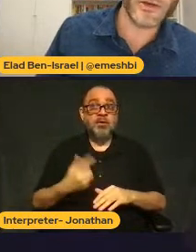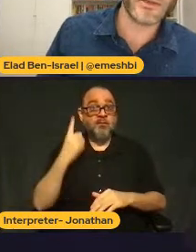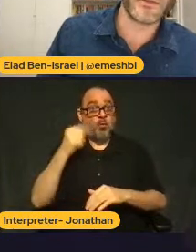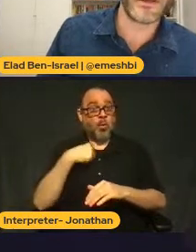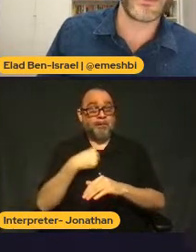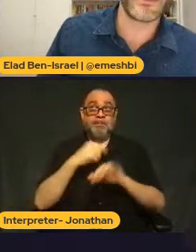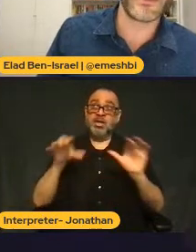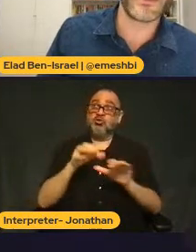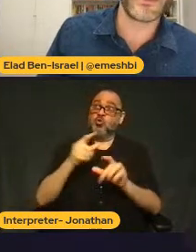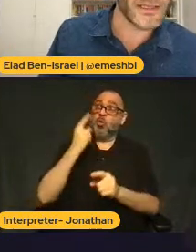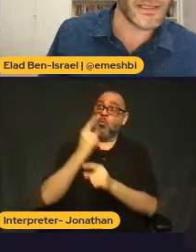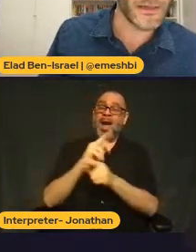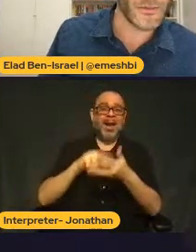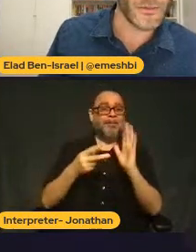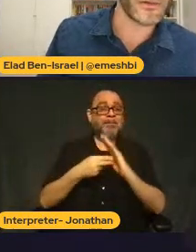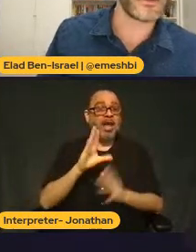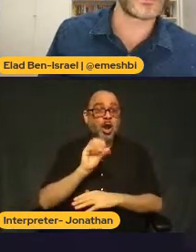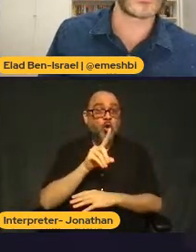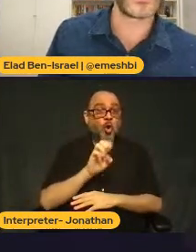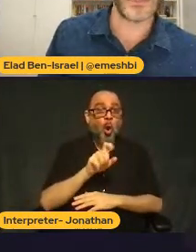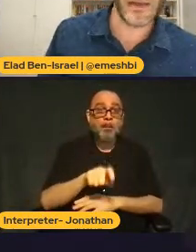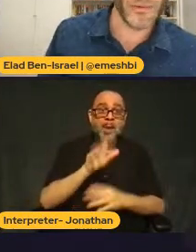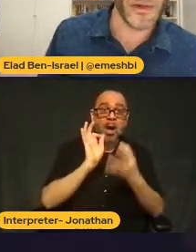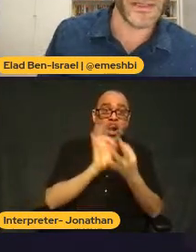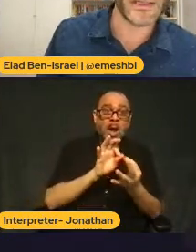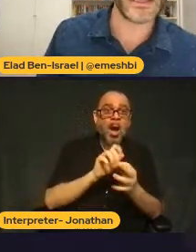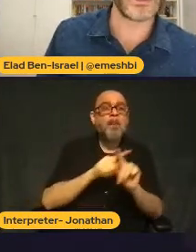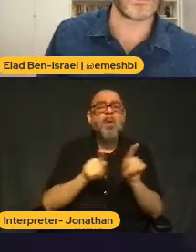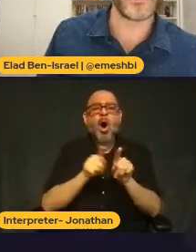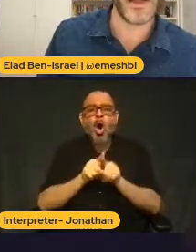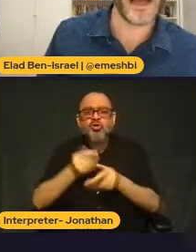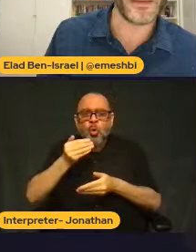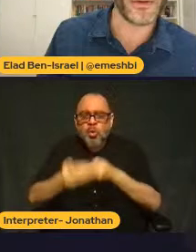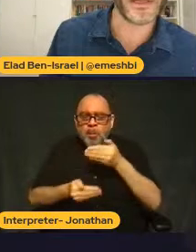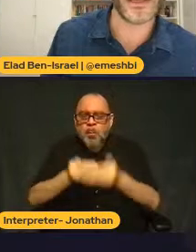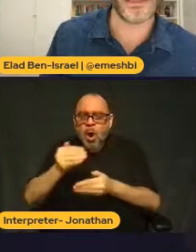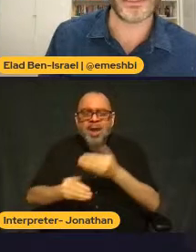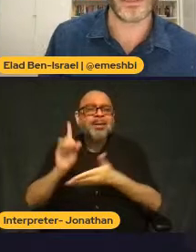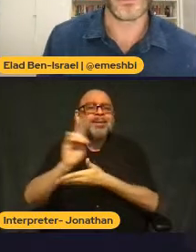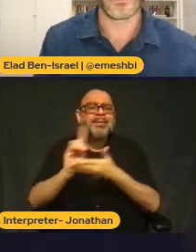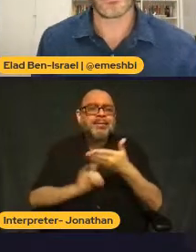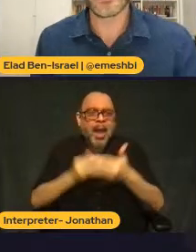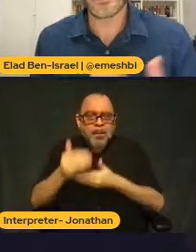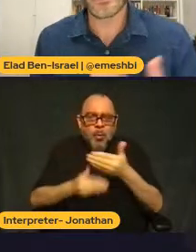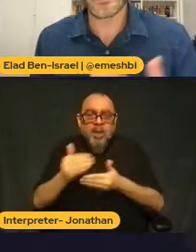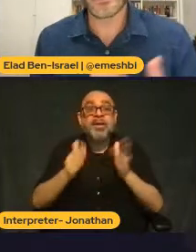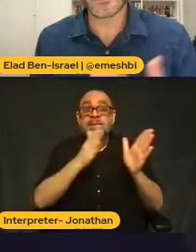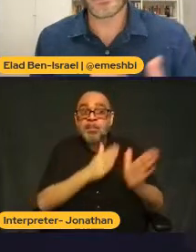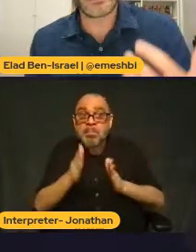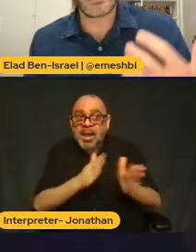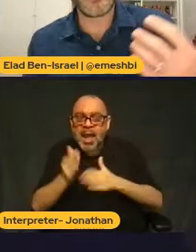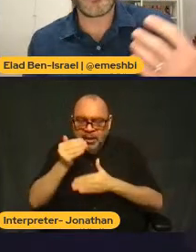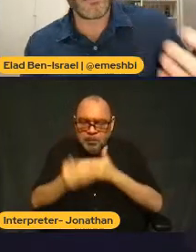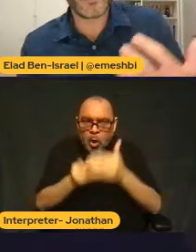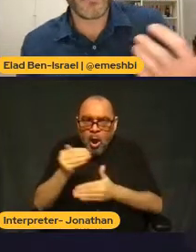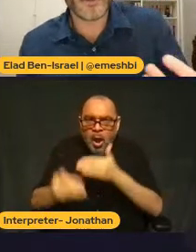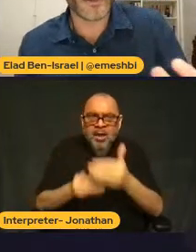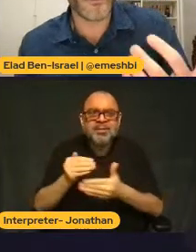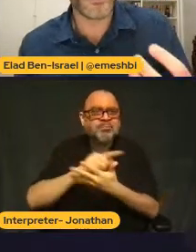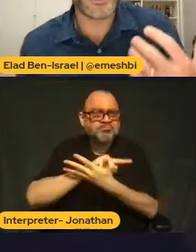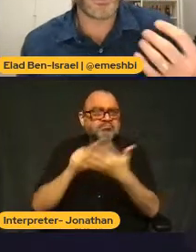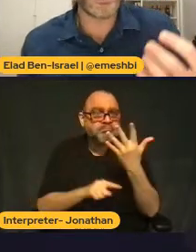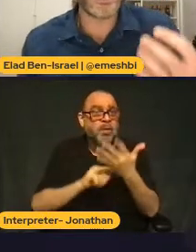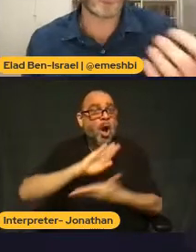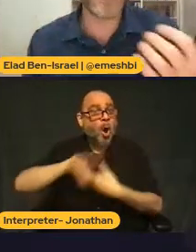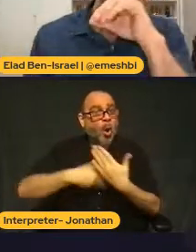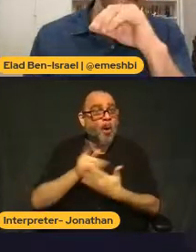just about the code, it's also about the processes that we do. It's the design processes, it's the planning processes, and this is and most of all,